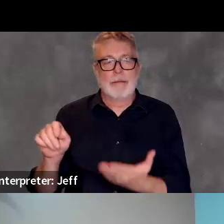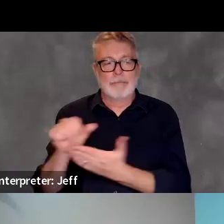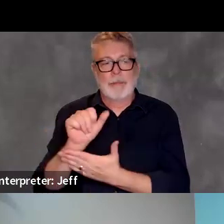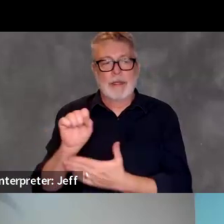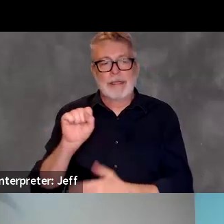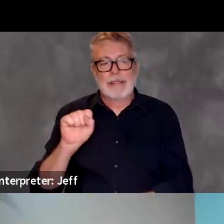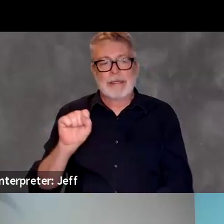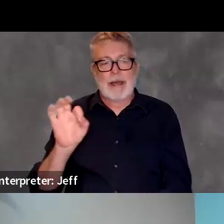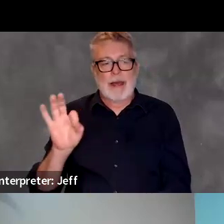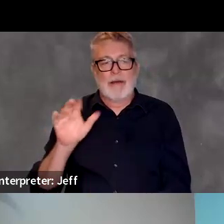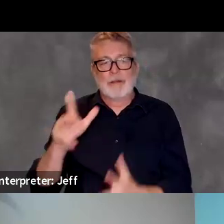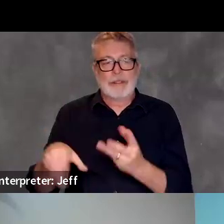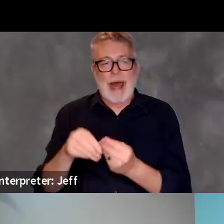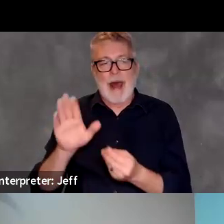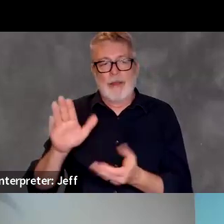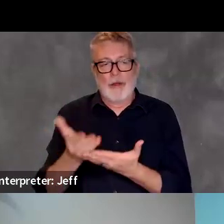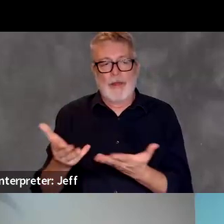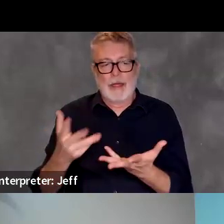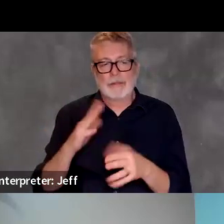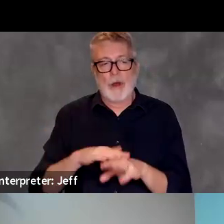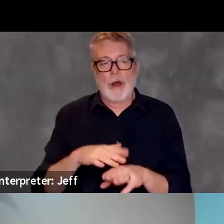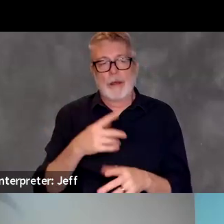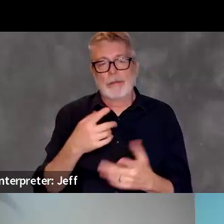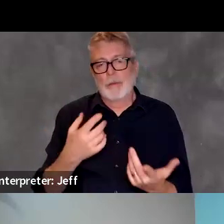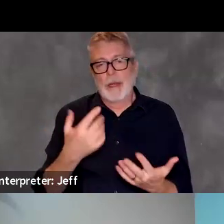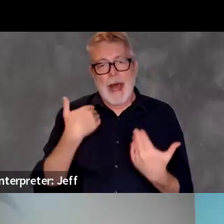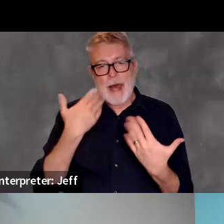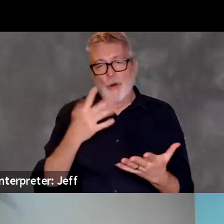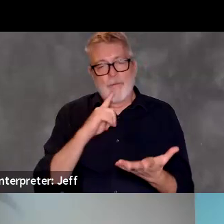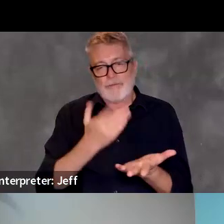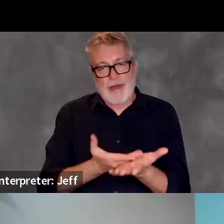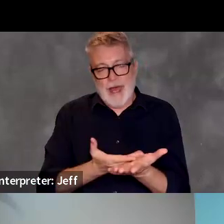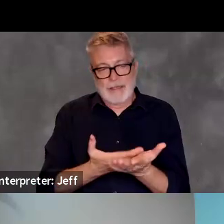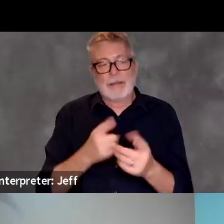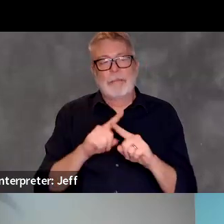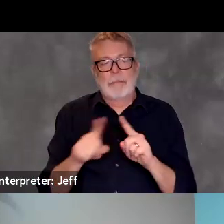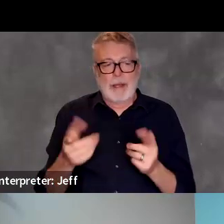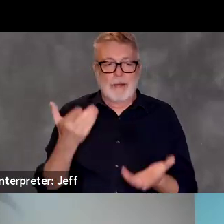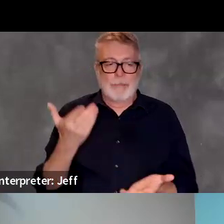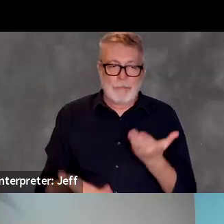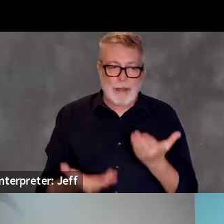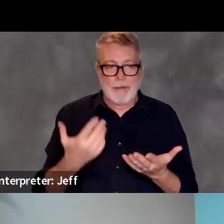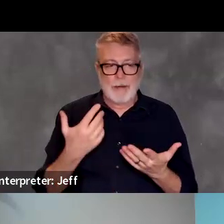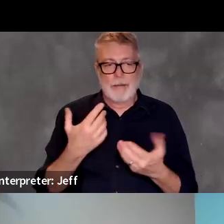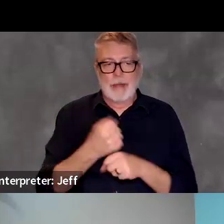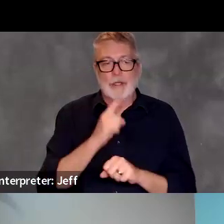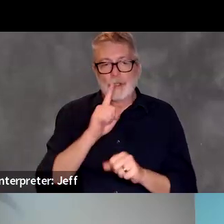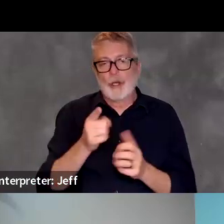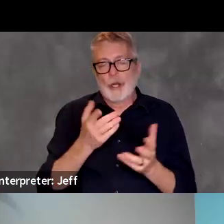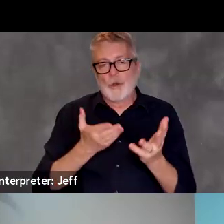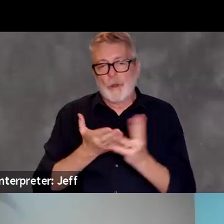bill and add in their stuff. I don't know that that's true, but it might be a way to make sure that that gets through the